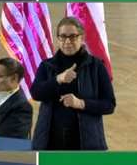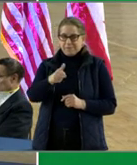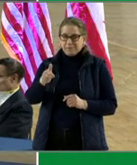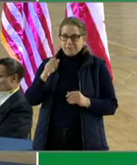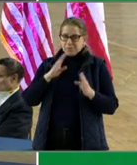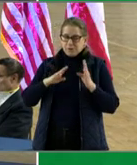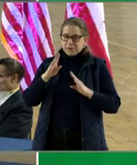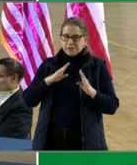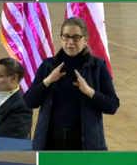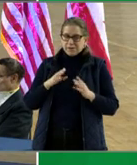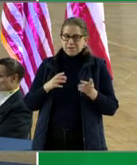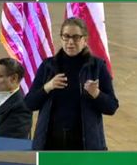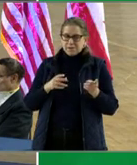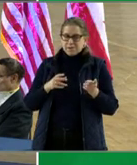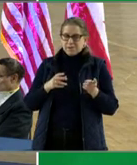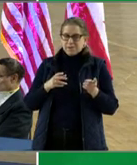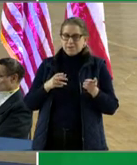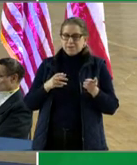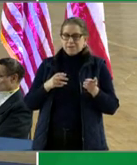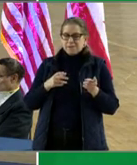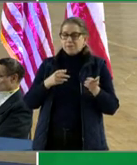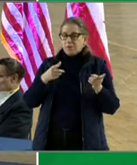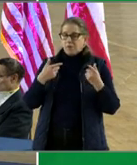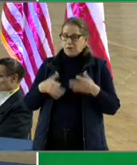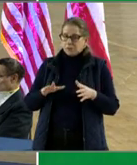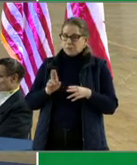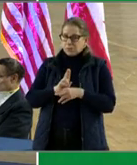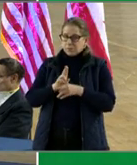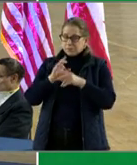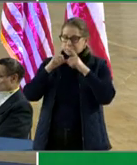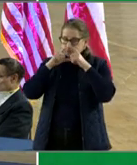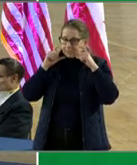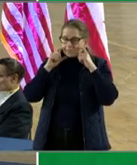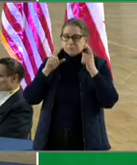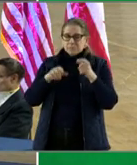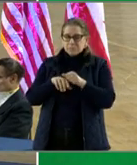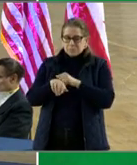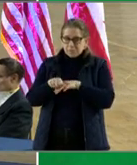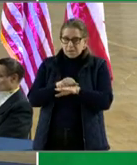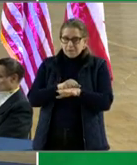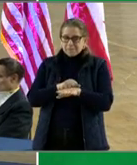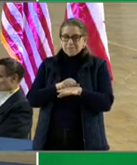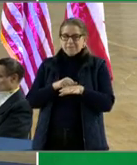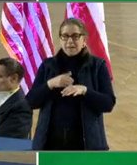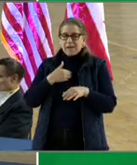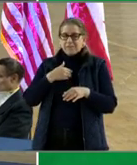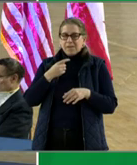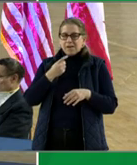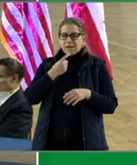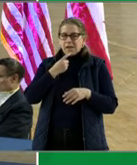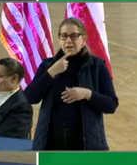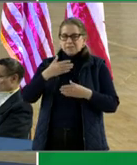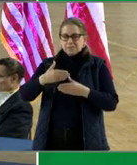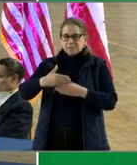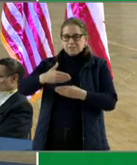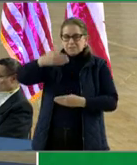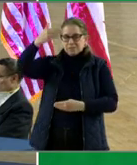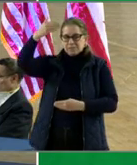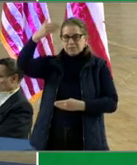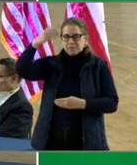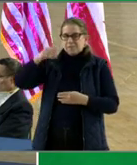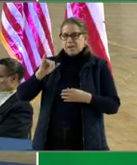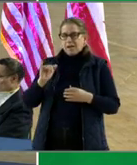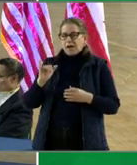see they're already doing that. They're wearing masks, they're wearing gloves. There's plexiglass now at Costco and plexiglass at